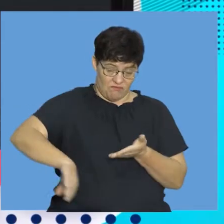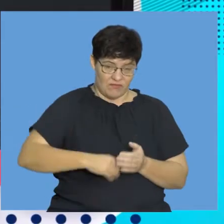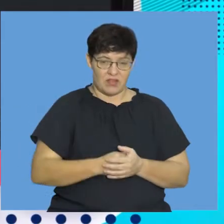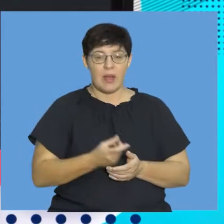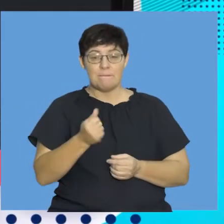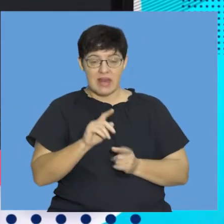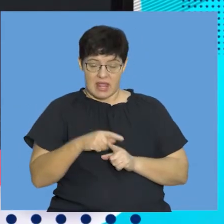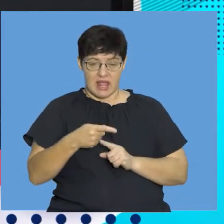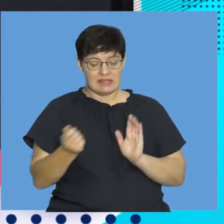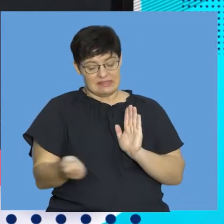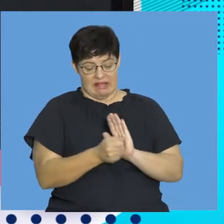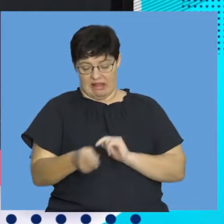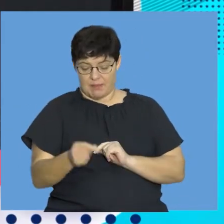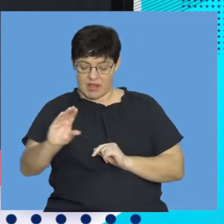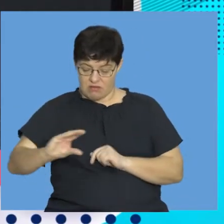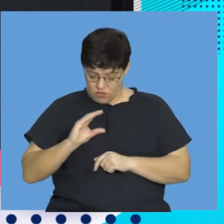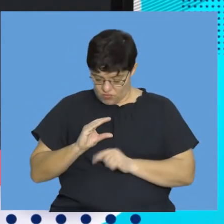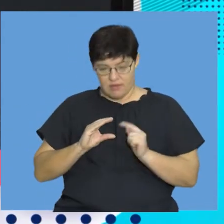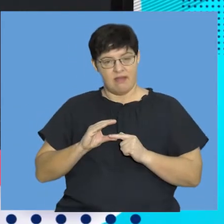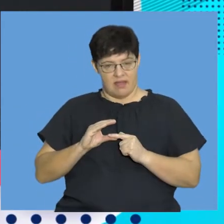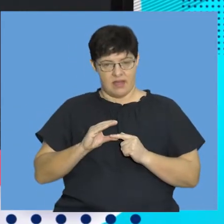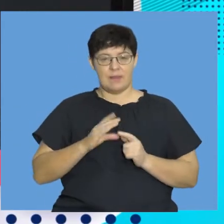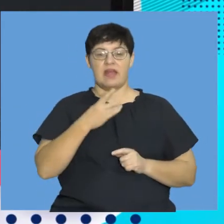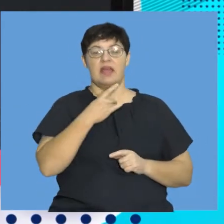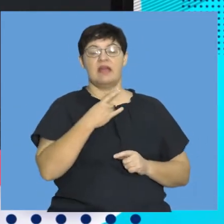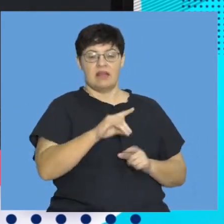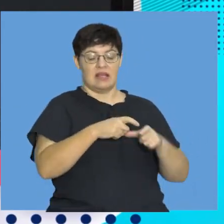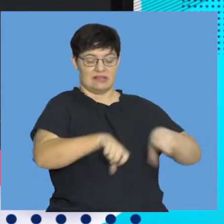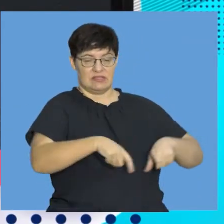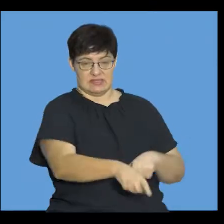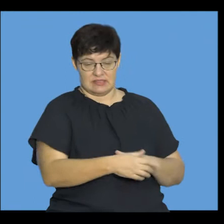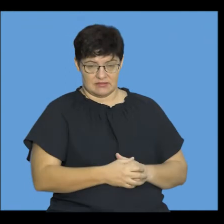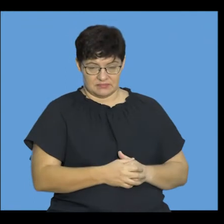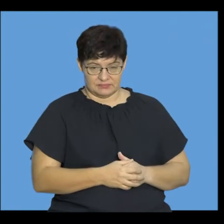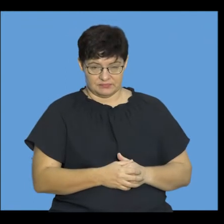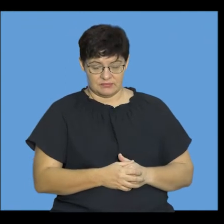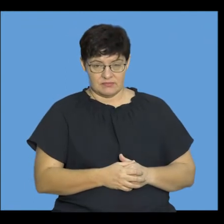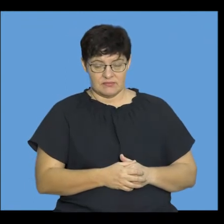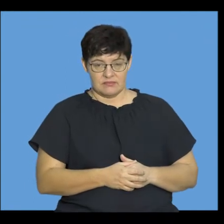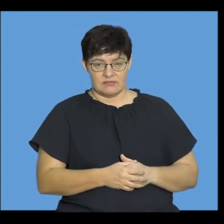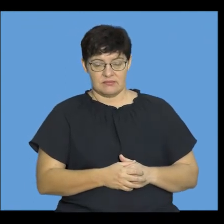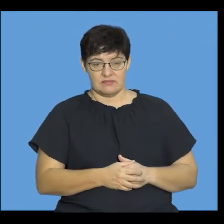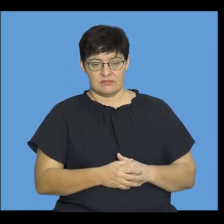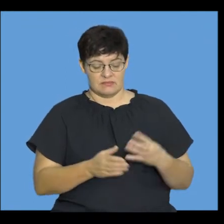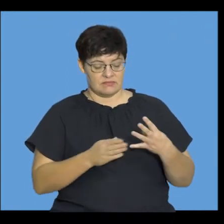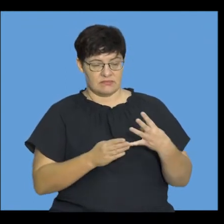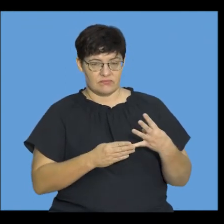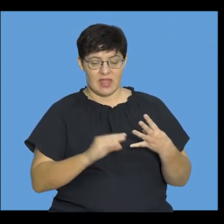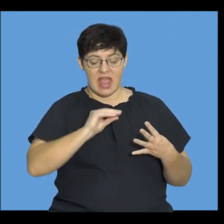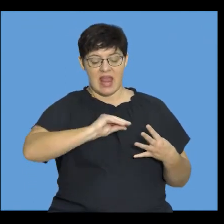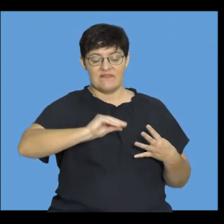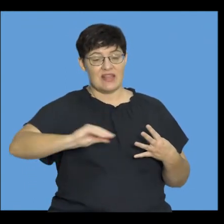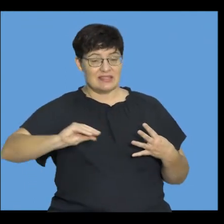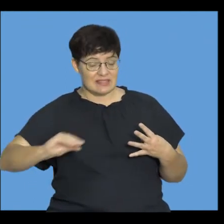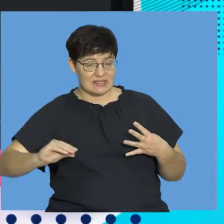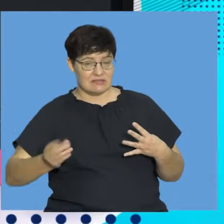that amount of money that is being generated would also be regarded as a receipt. You look at incomes from investments,